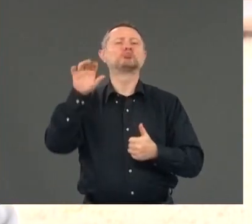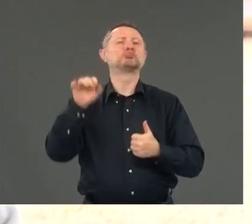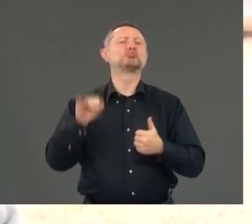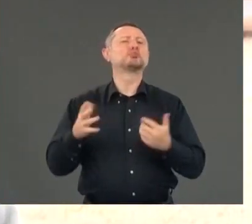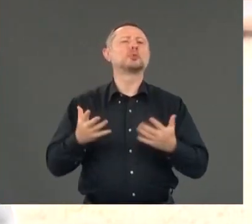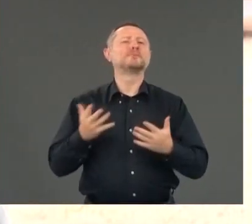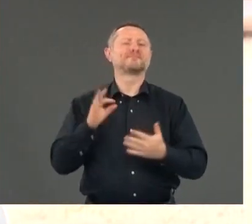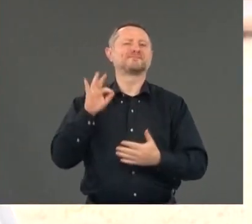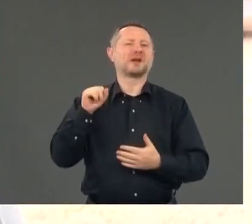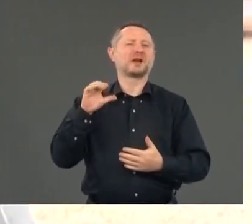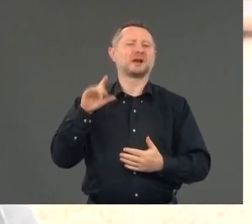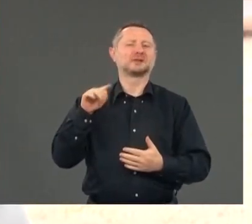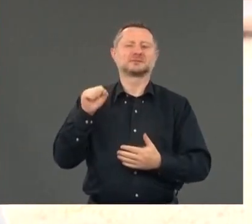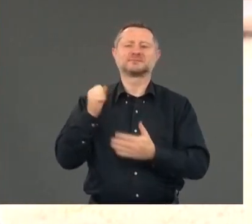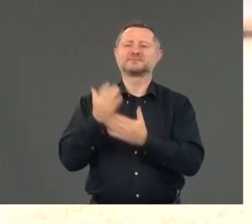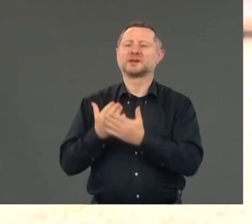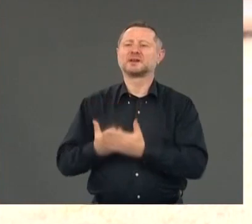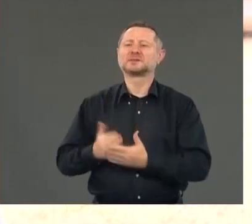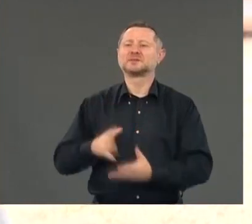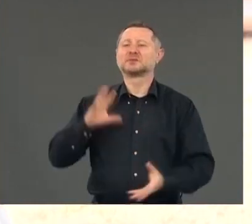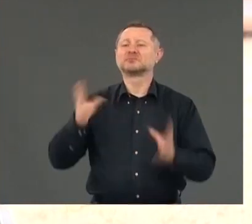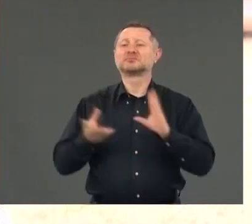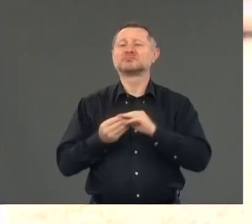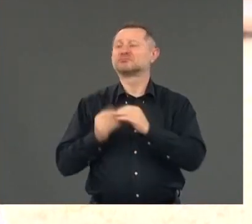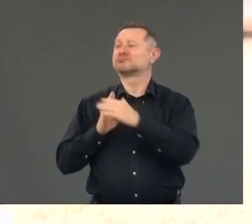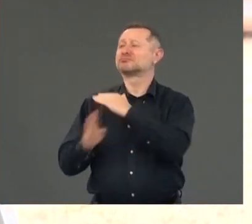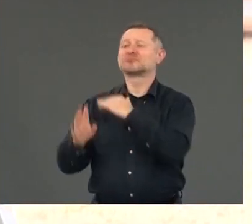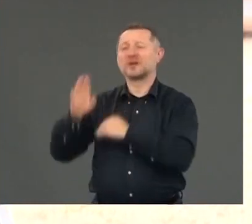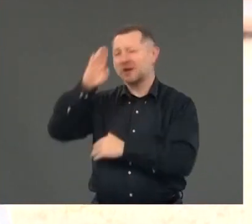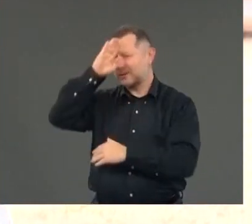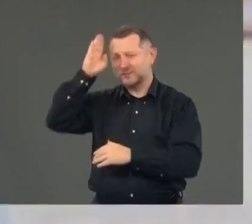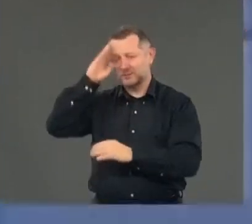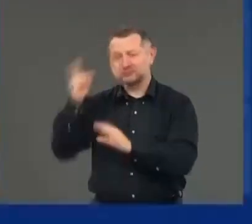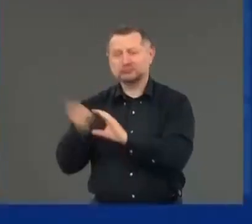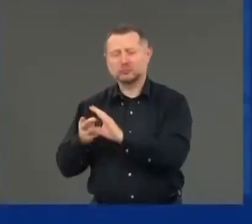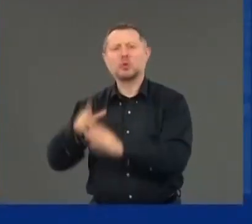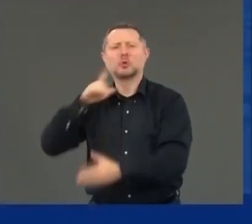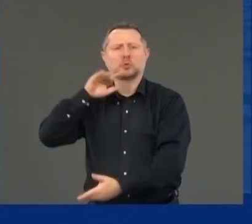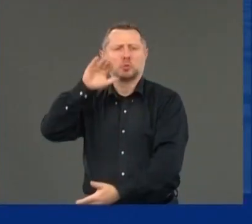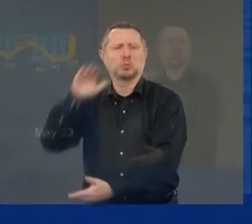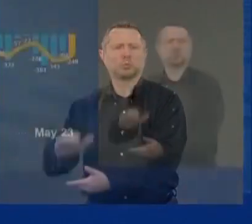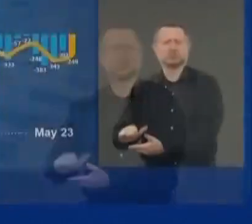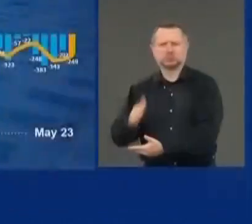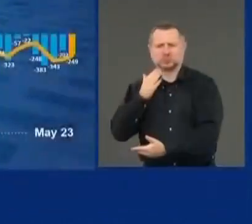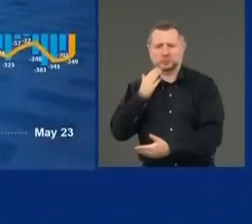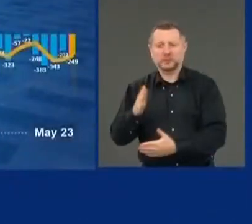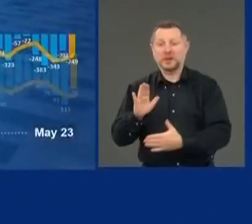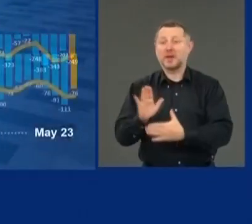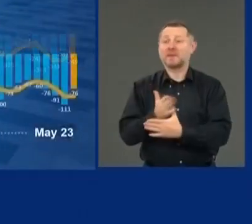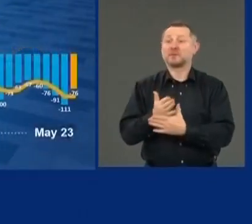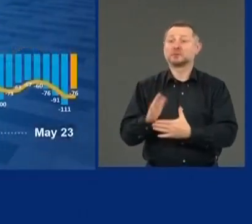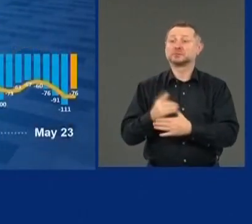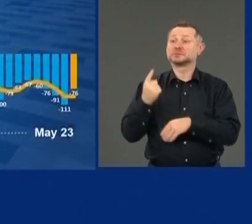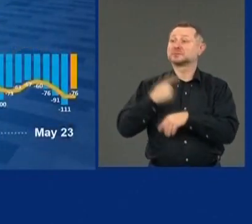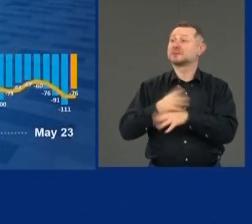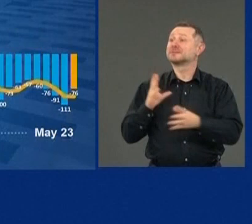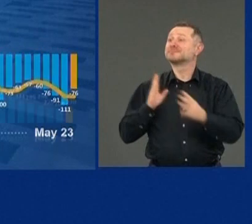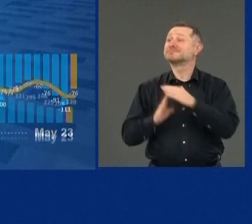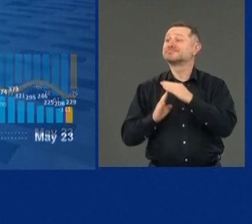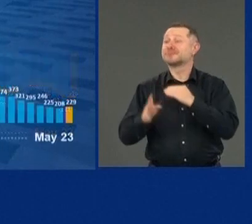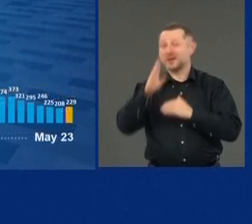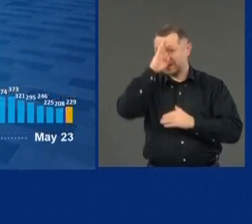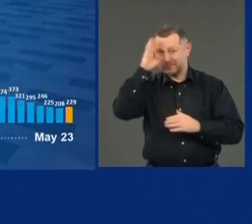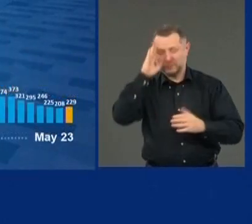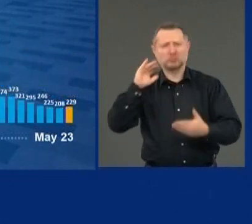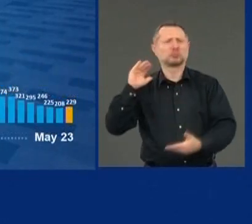number of hospitalizations is down. That's good news. The rolling average of hospitalizations is down. That's good news.